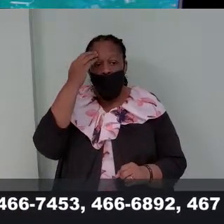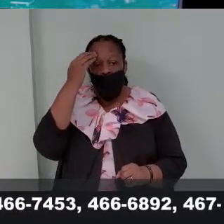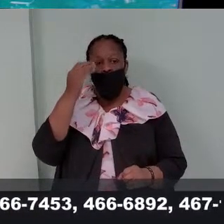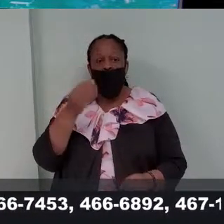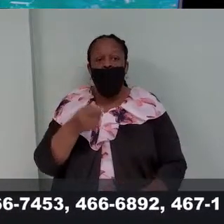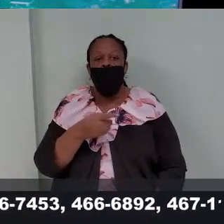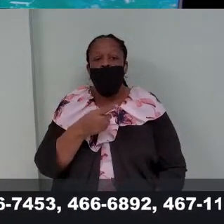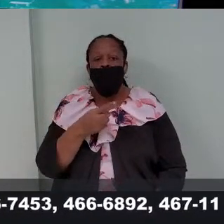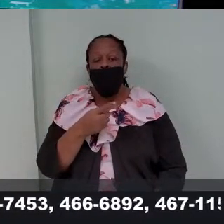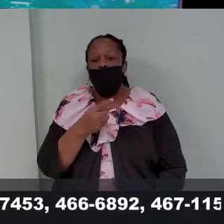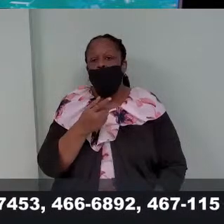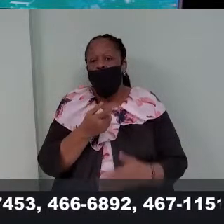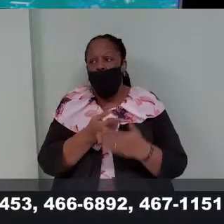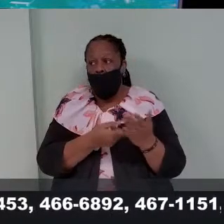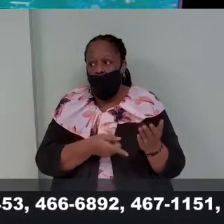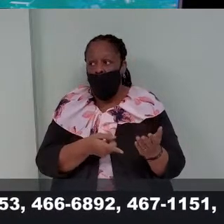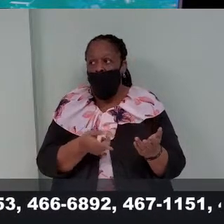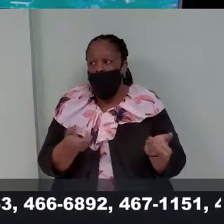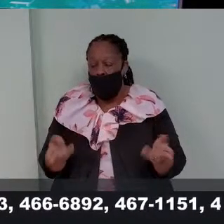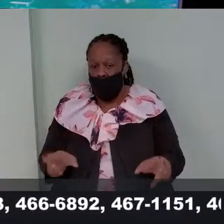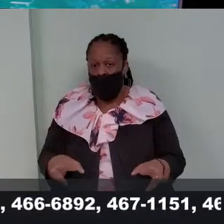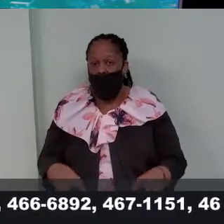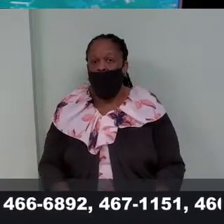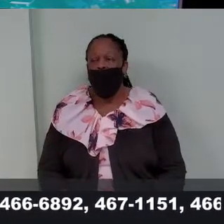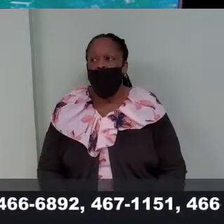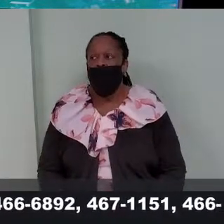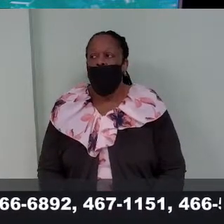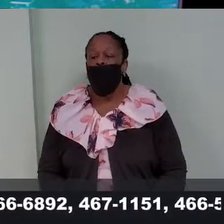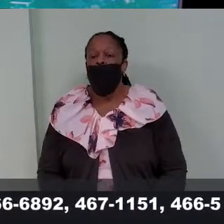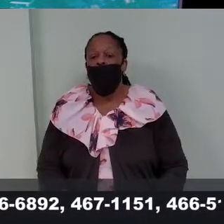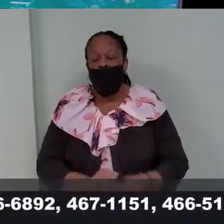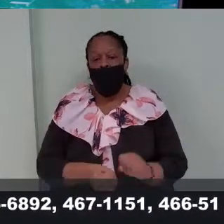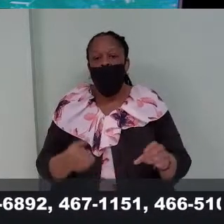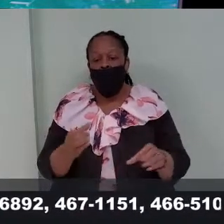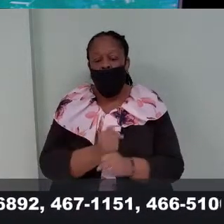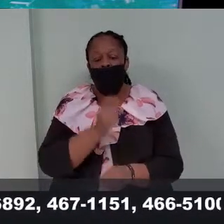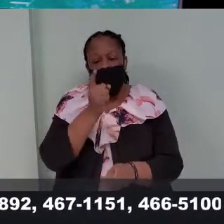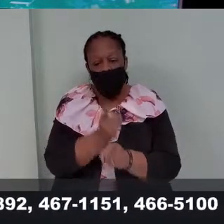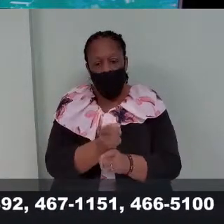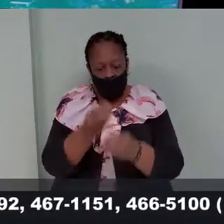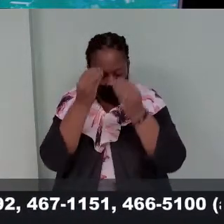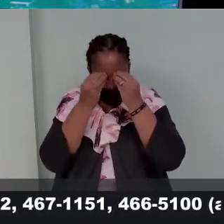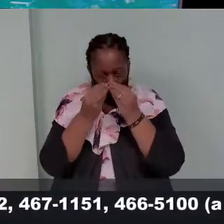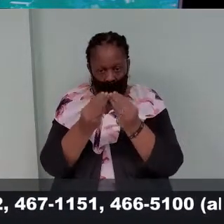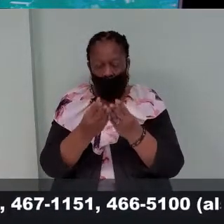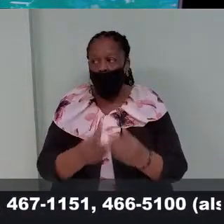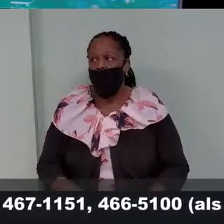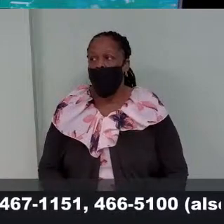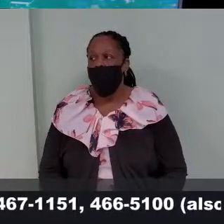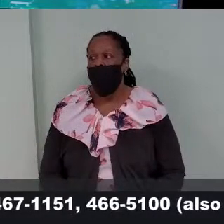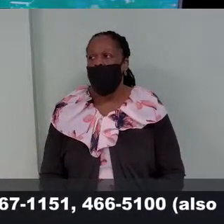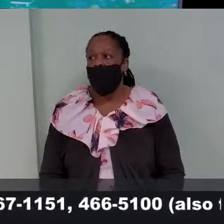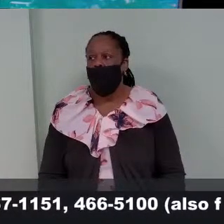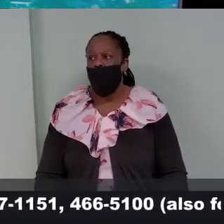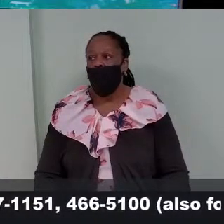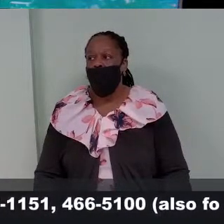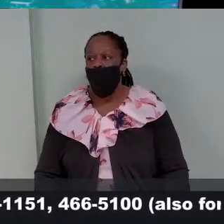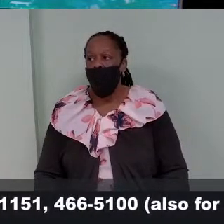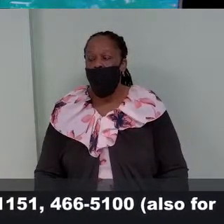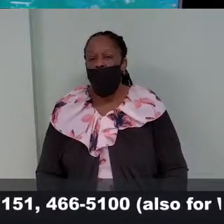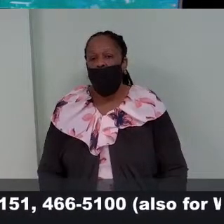in ensuring that we receive the necessary vital information. St. Kitts and Nevis and also along